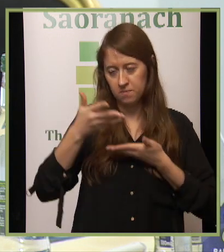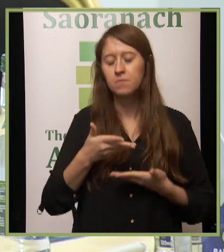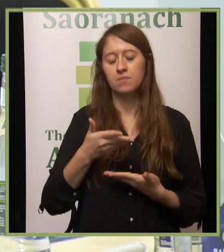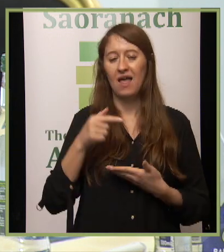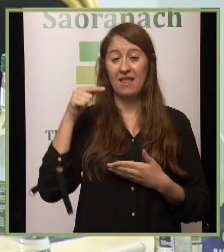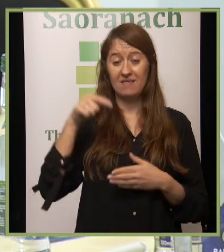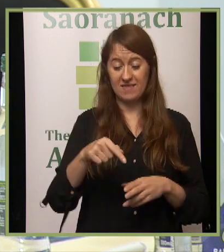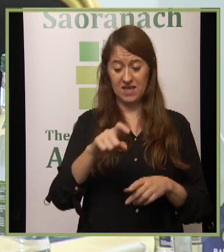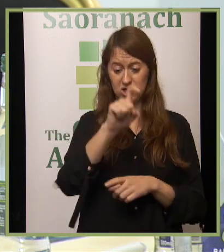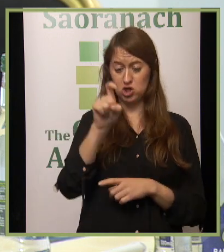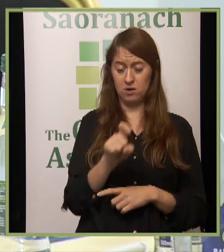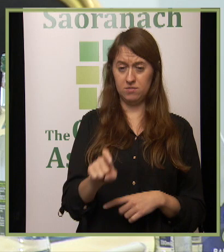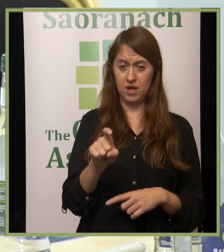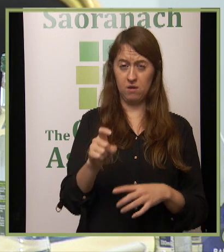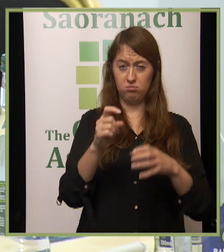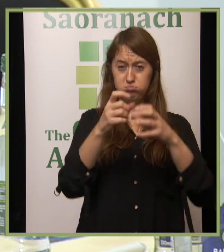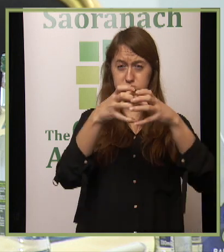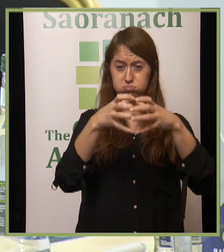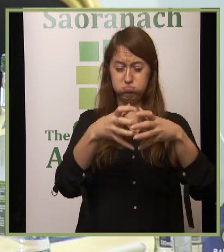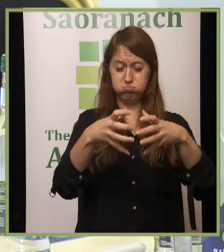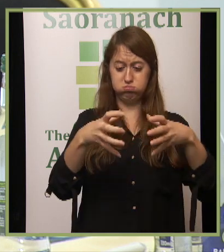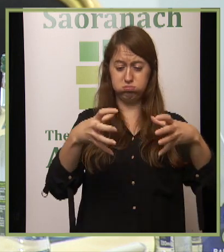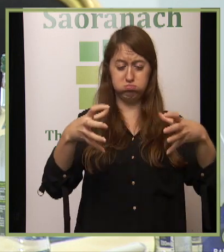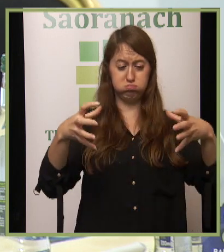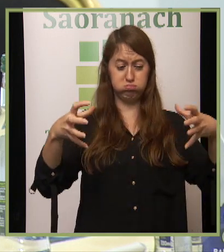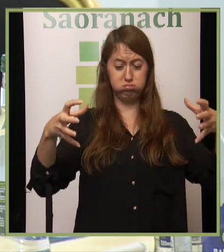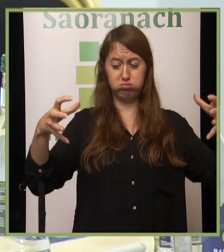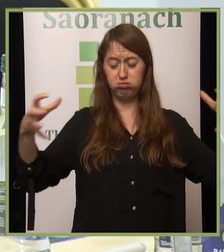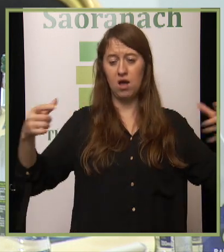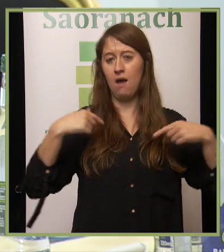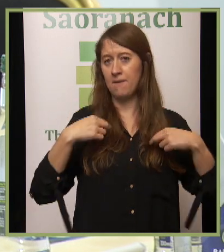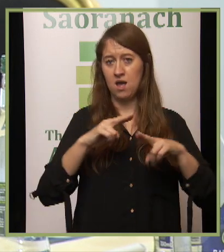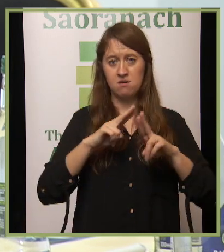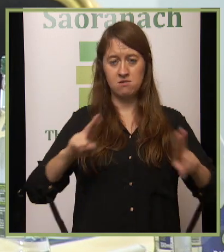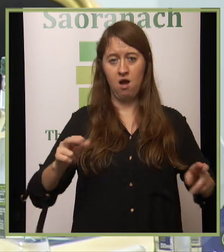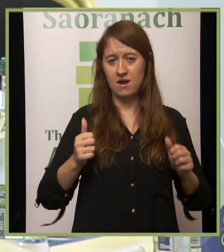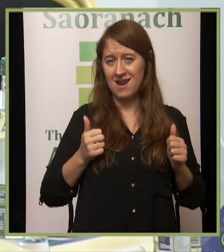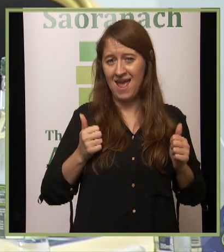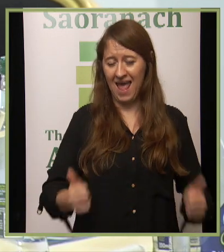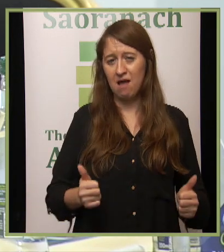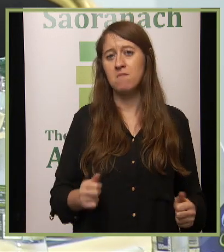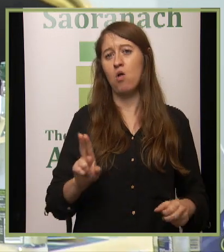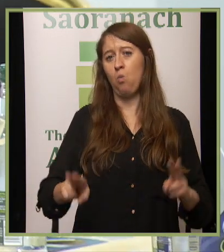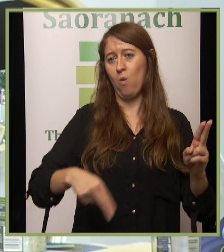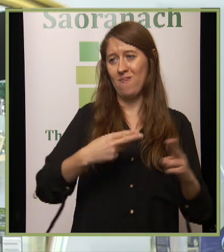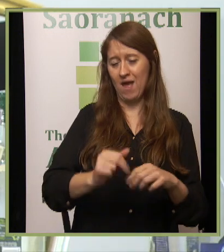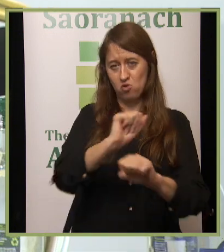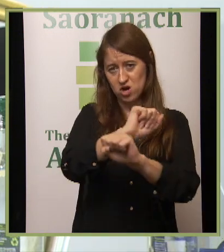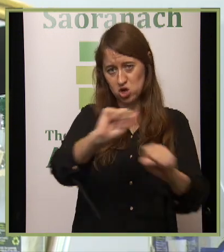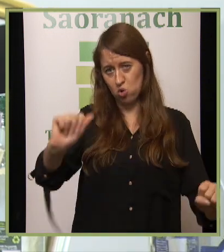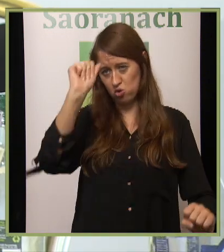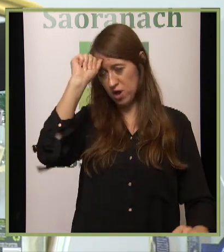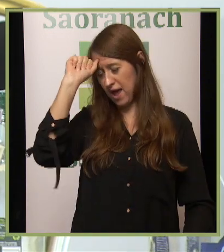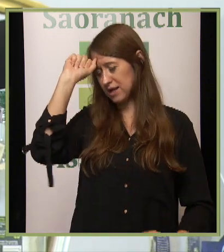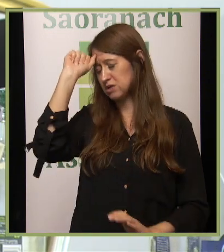and it's just so enormous. It wouldn't have been possible had we not had the expertise to feed into it from